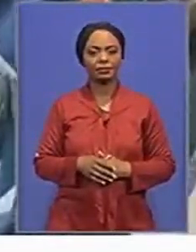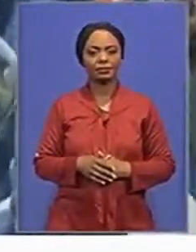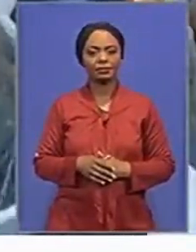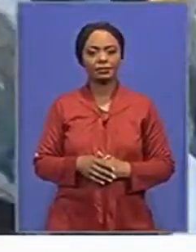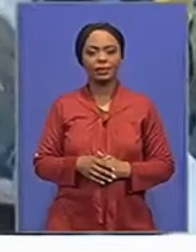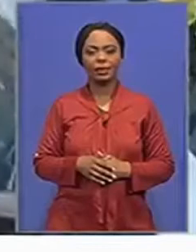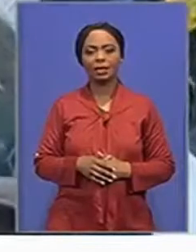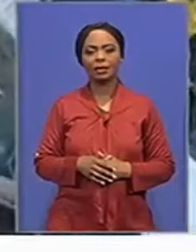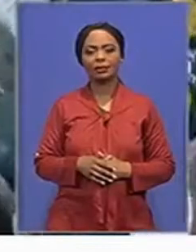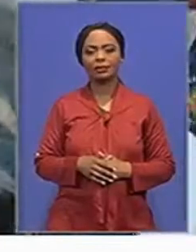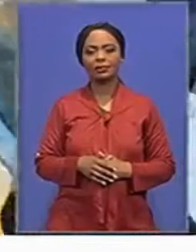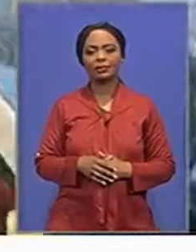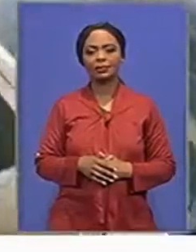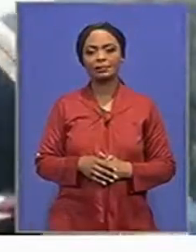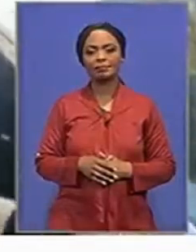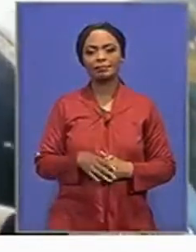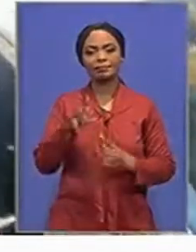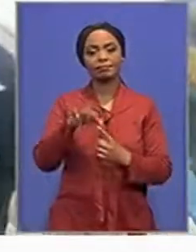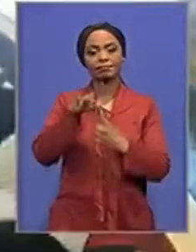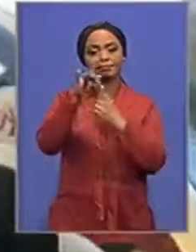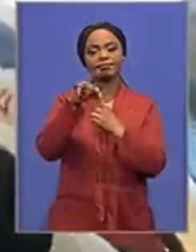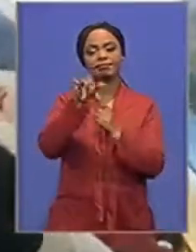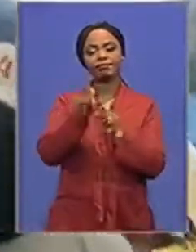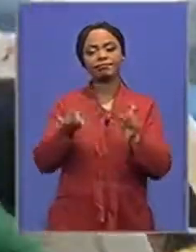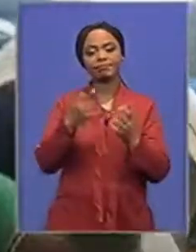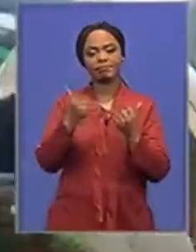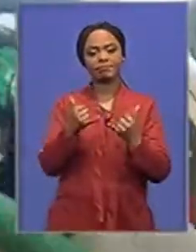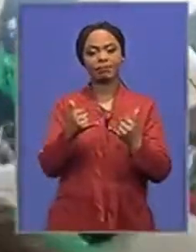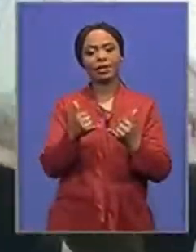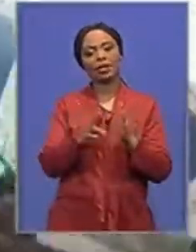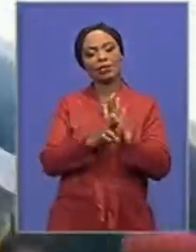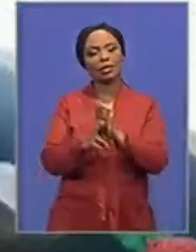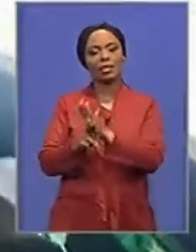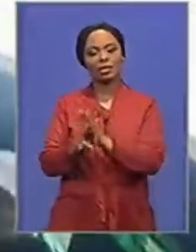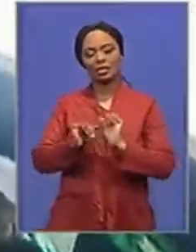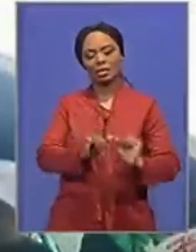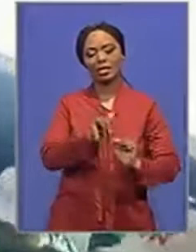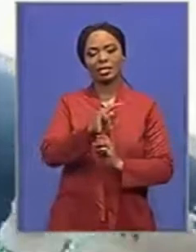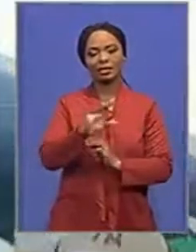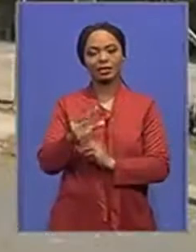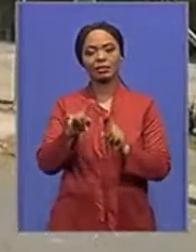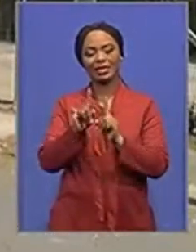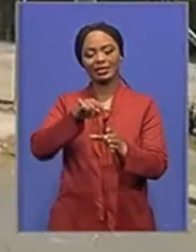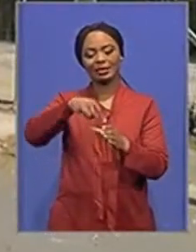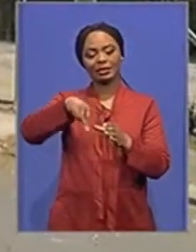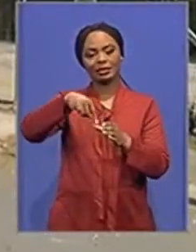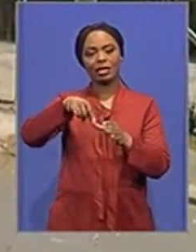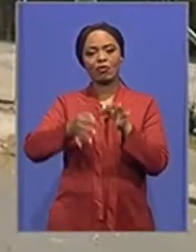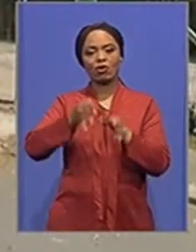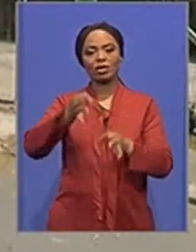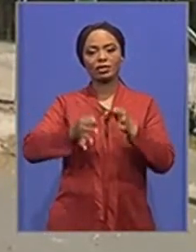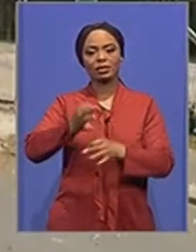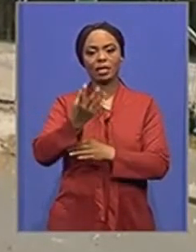Lenaane la go tlhopiwa ga bontlhopeng ba ANC go mamerwe ke tiriso dikgoka le dipolao tsa sepolotiki. Ditokololo tse 3